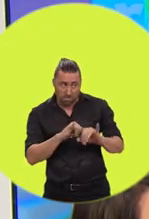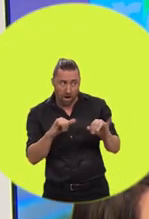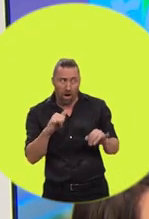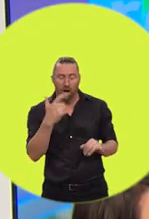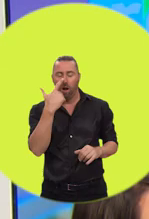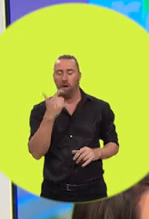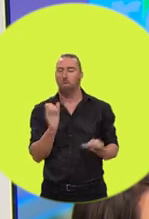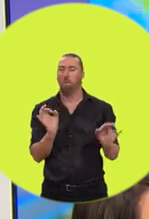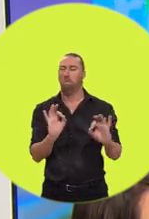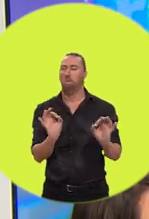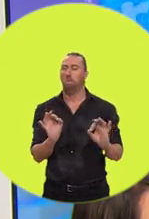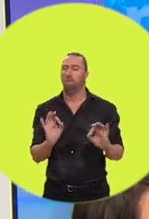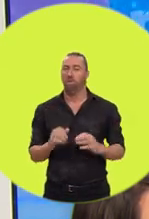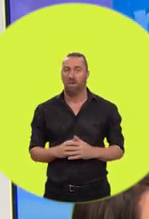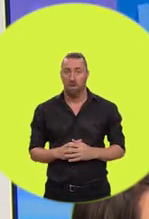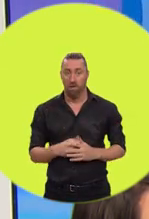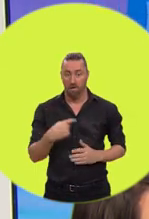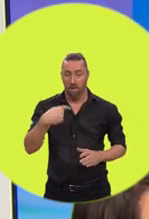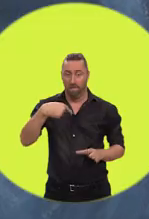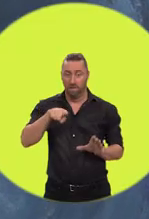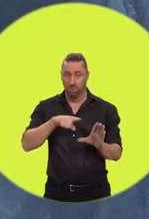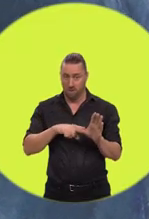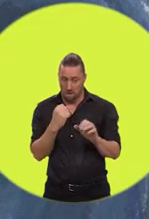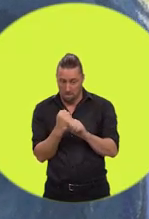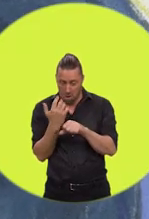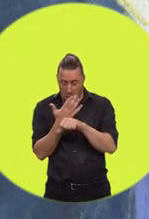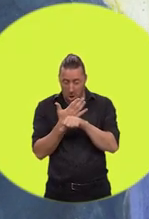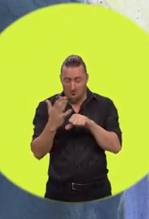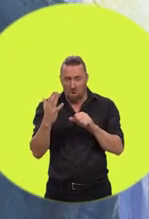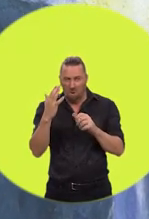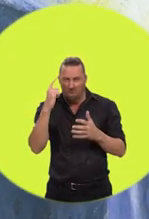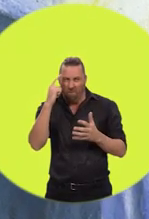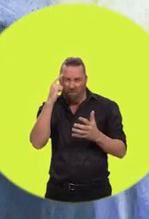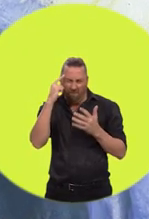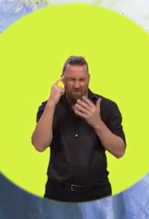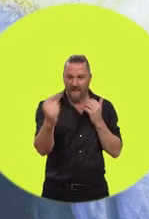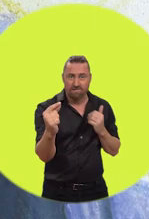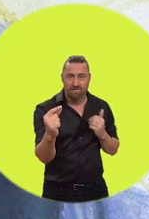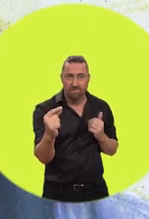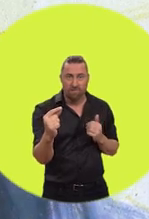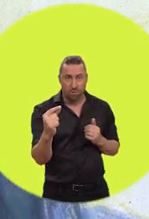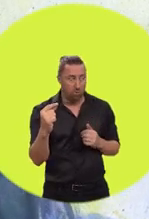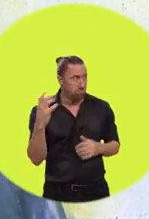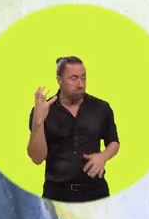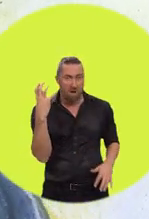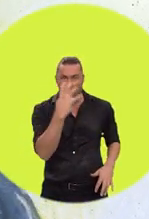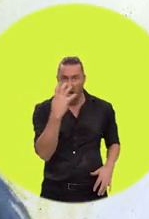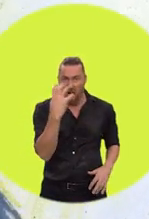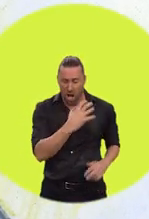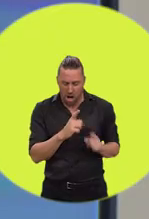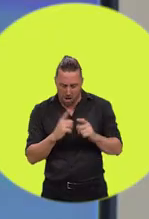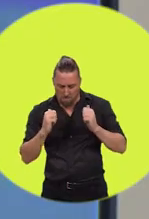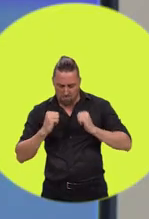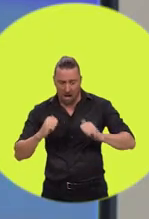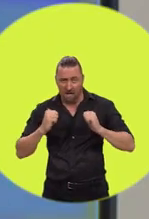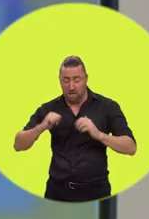This year, their billy cart was fast, very fast. So fast that on their very first test